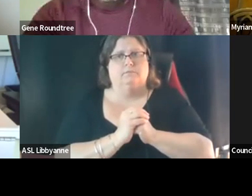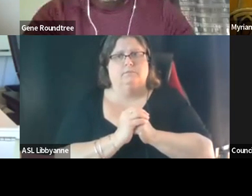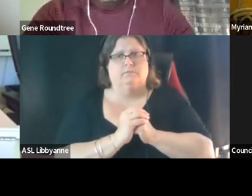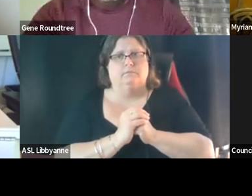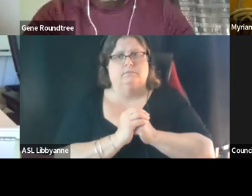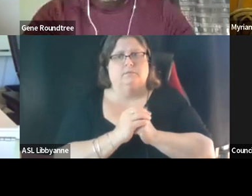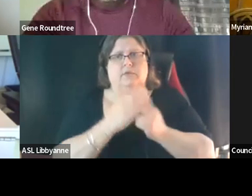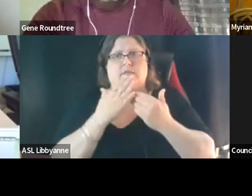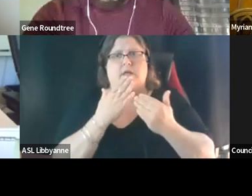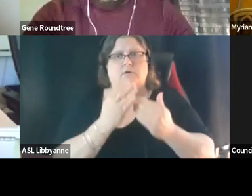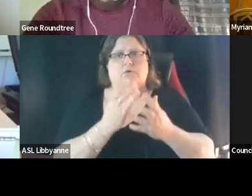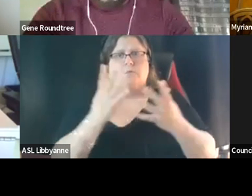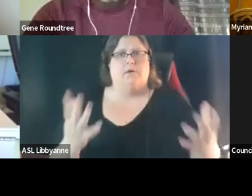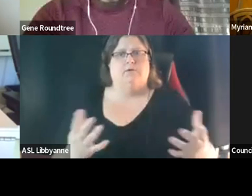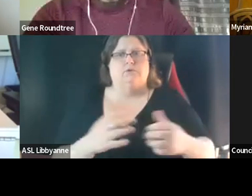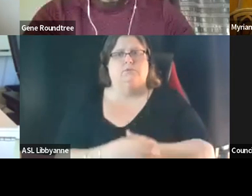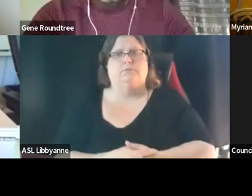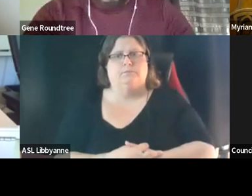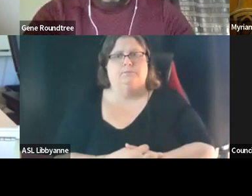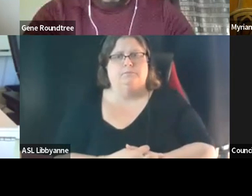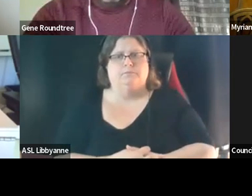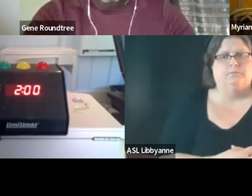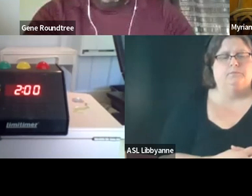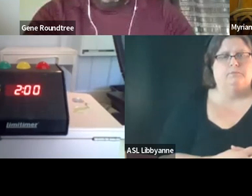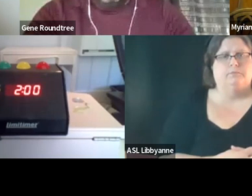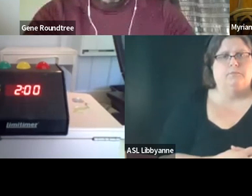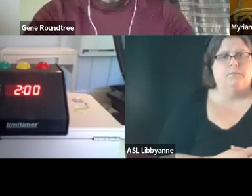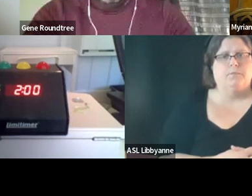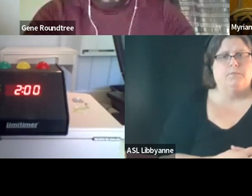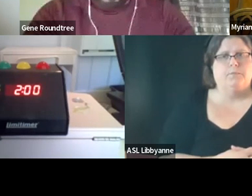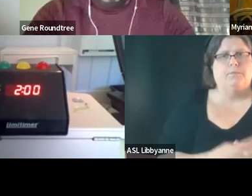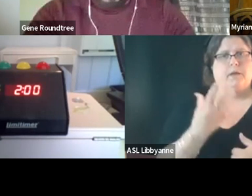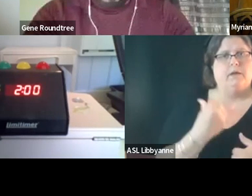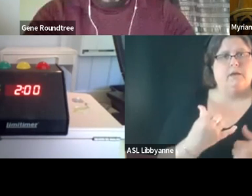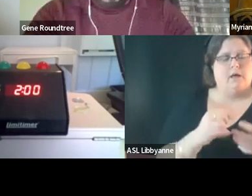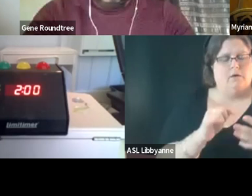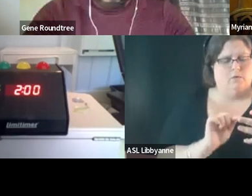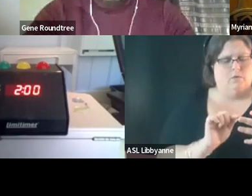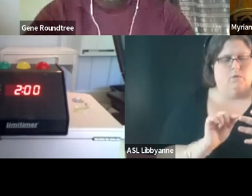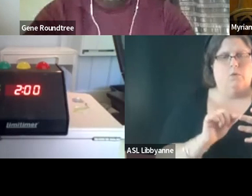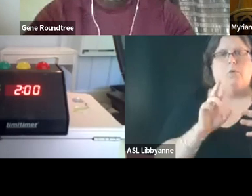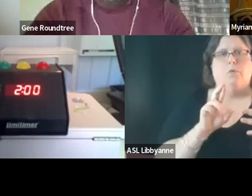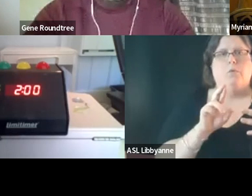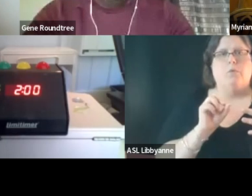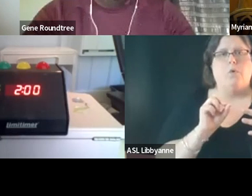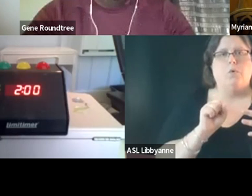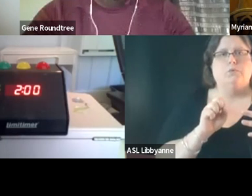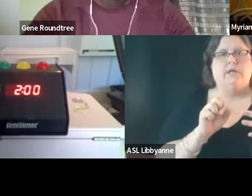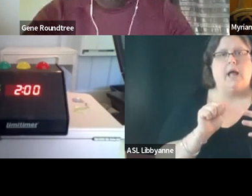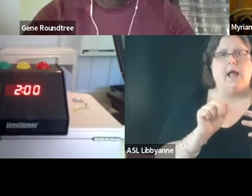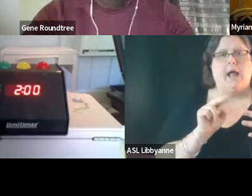Thank you very much. Thank you. And now we'll hear from Roseanne Tung.